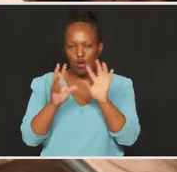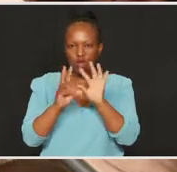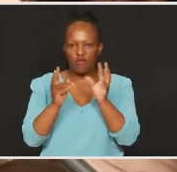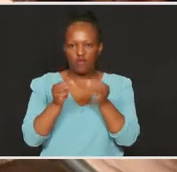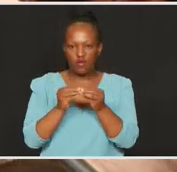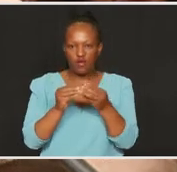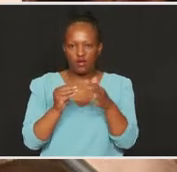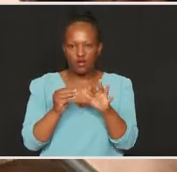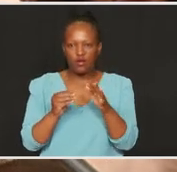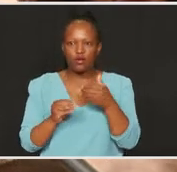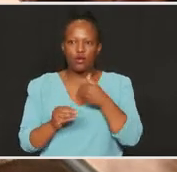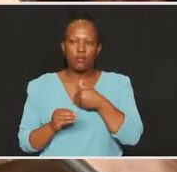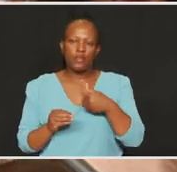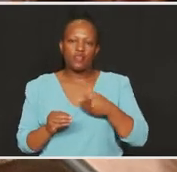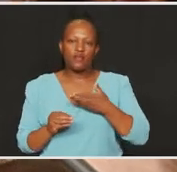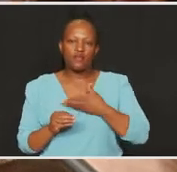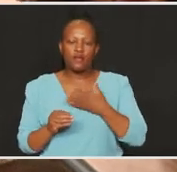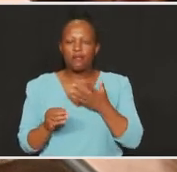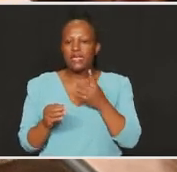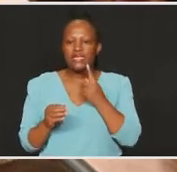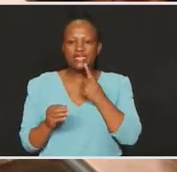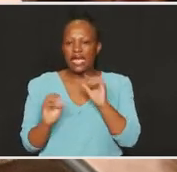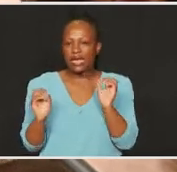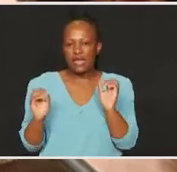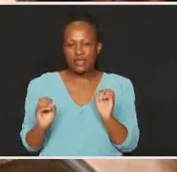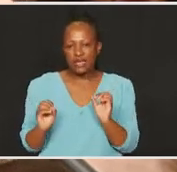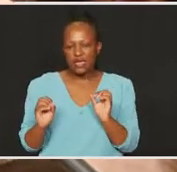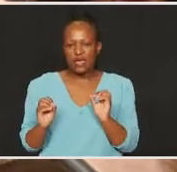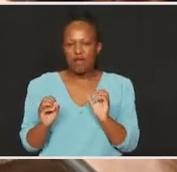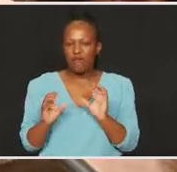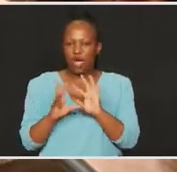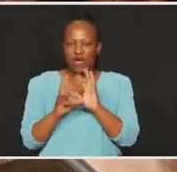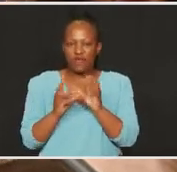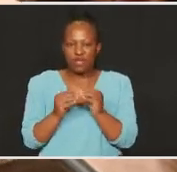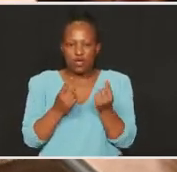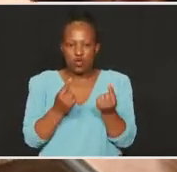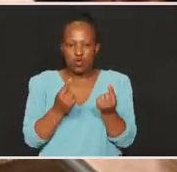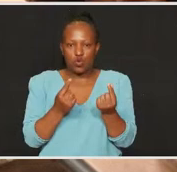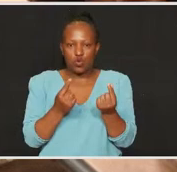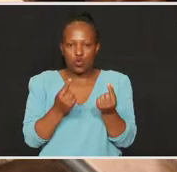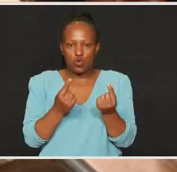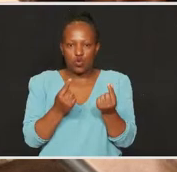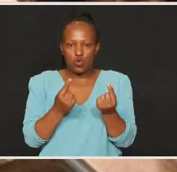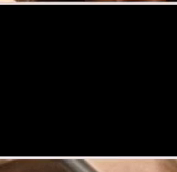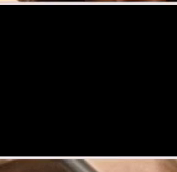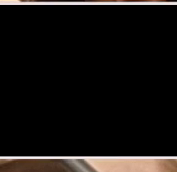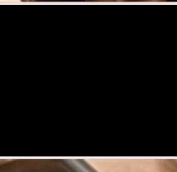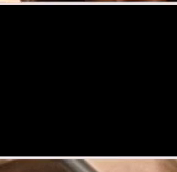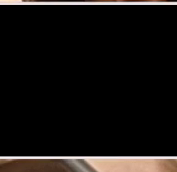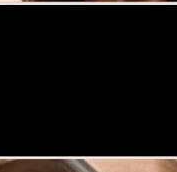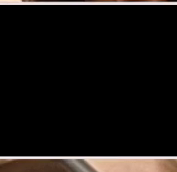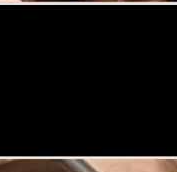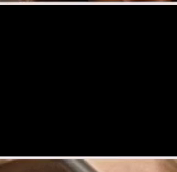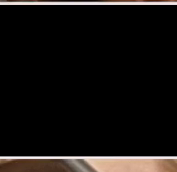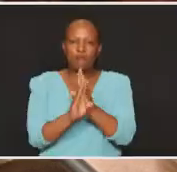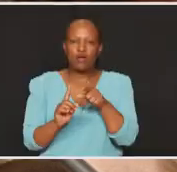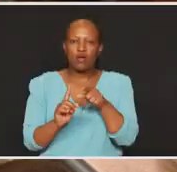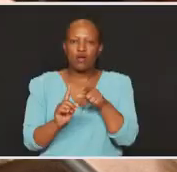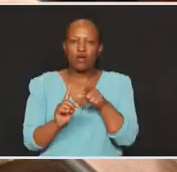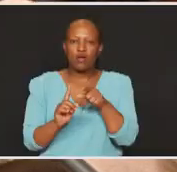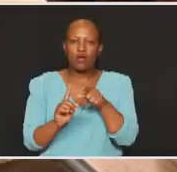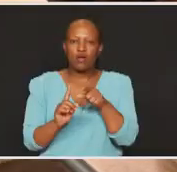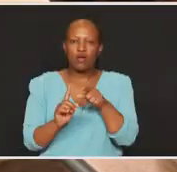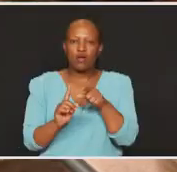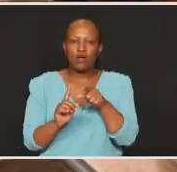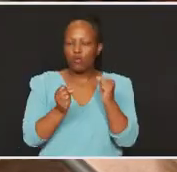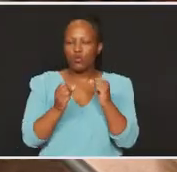am being homeschooled my parents will have no say in what I am being taught thus does not respect my privacy or my parents freedom